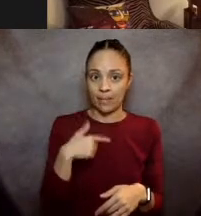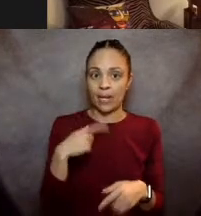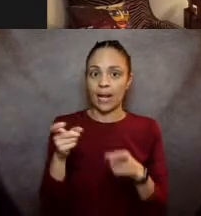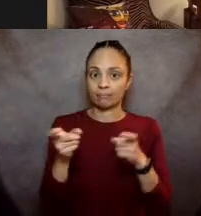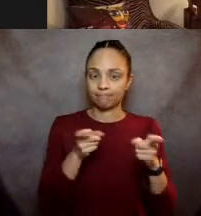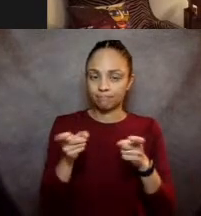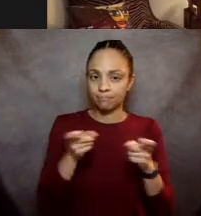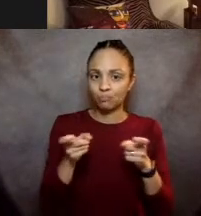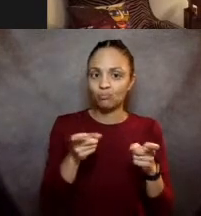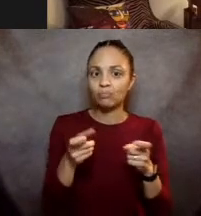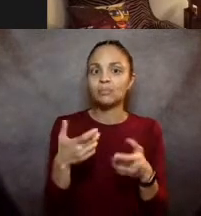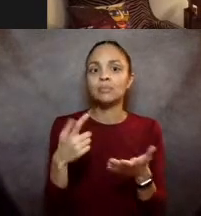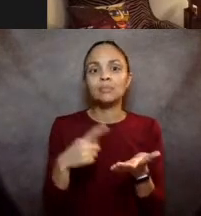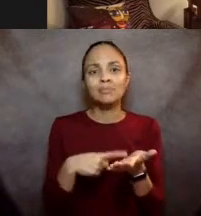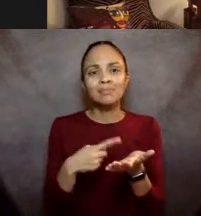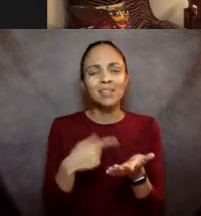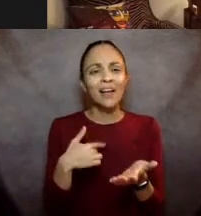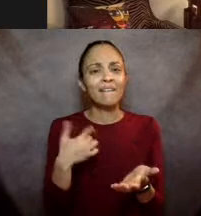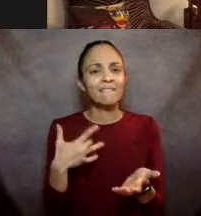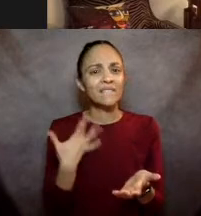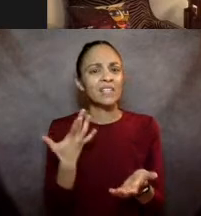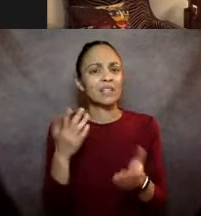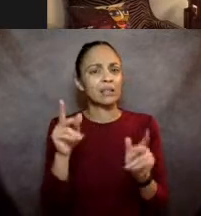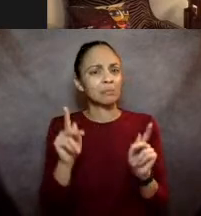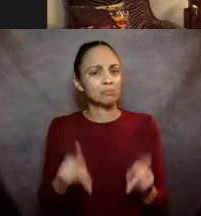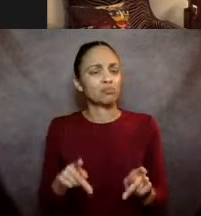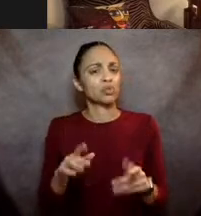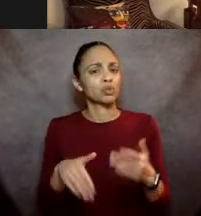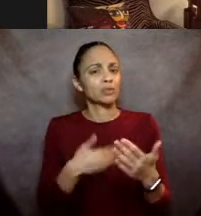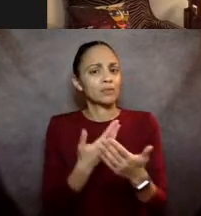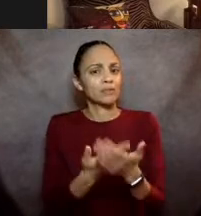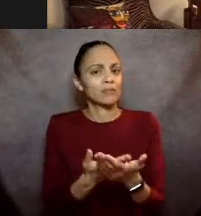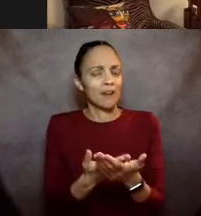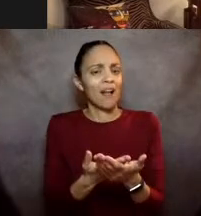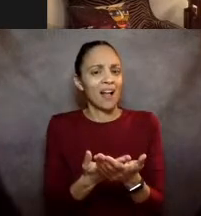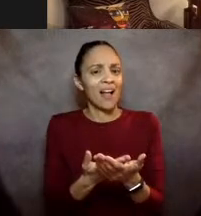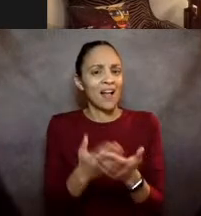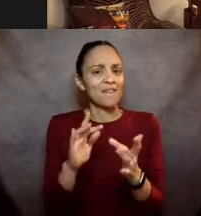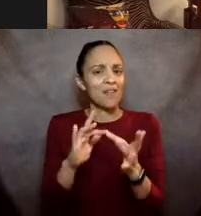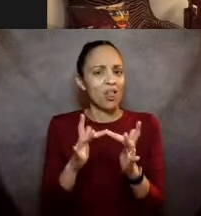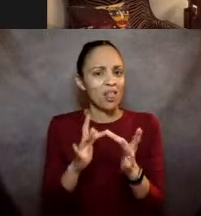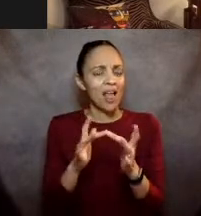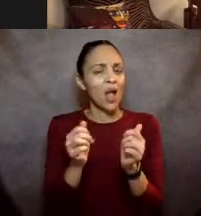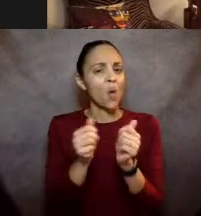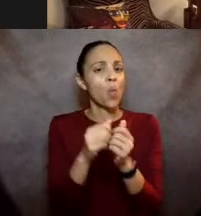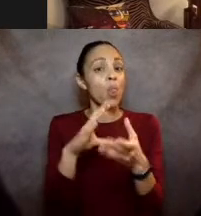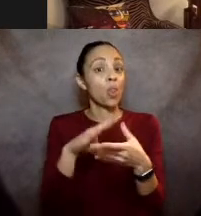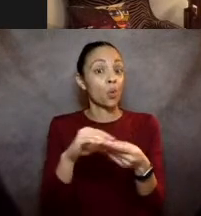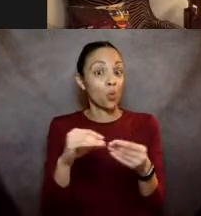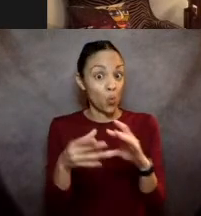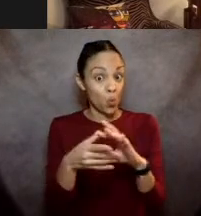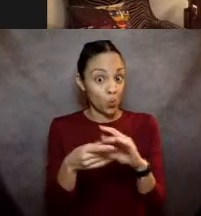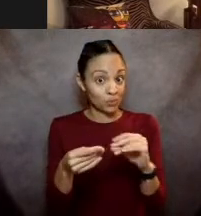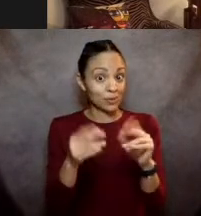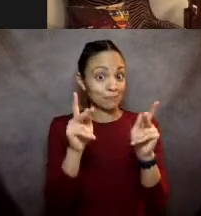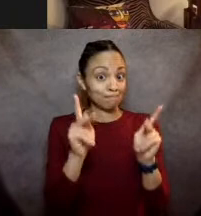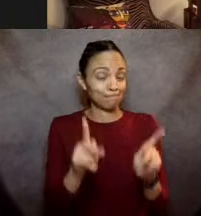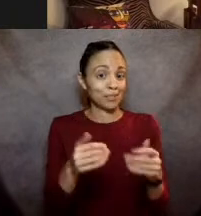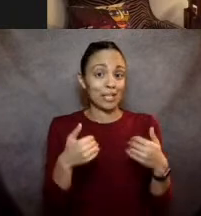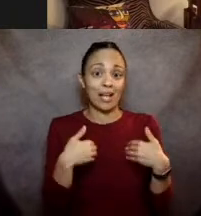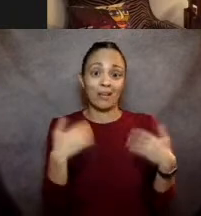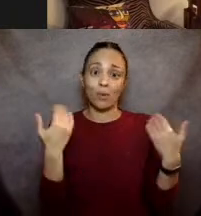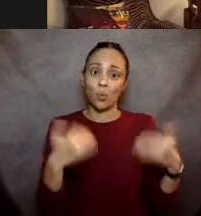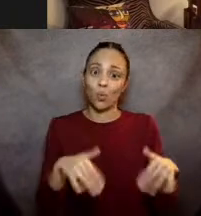is coming with a story. Mm-hmm. You know, this one is coming with a heartache. You know, this one is coming with too much Zoom